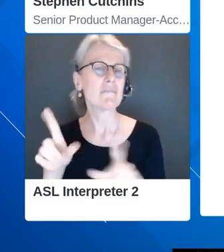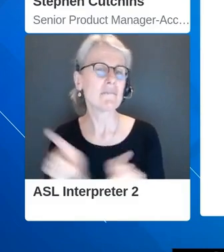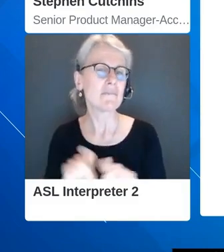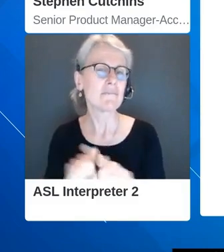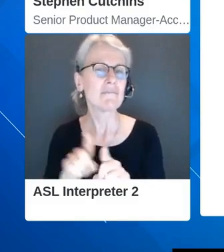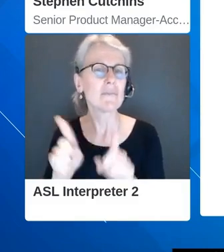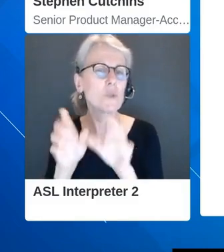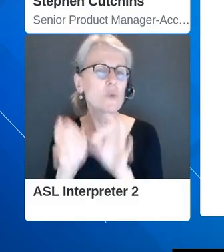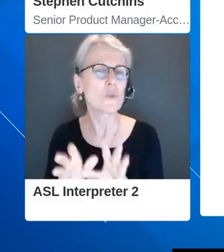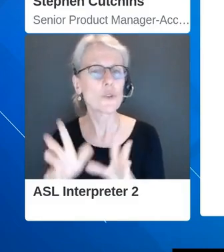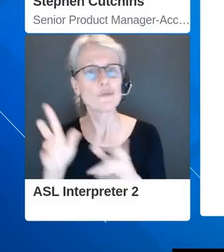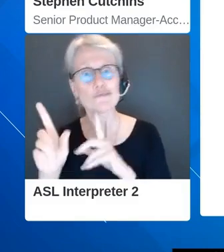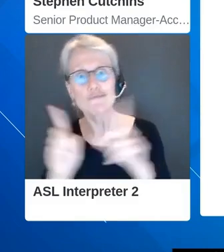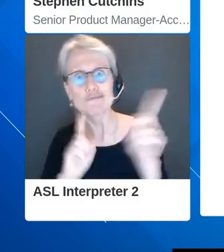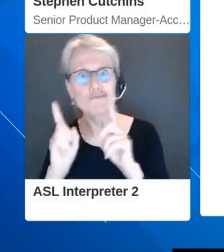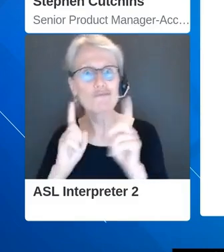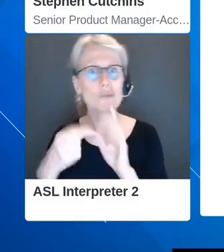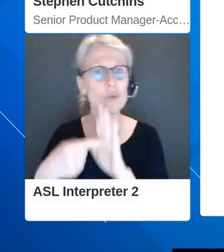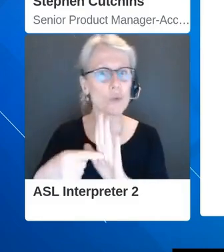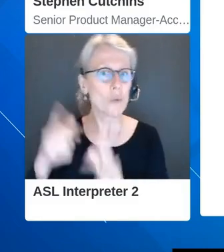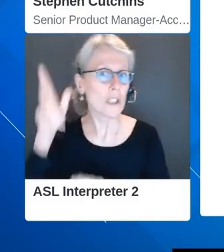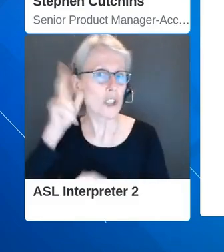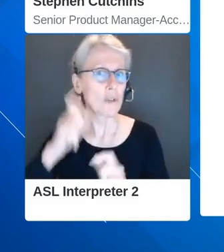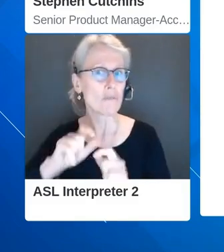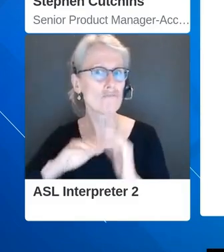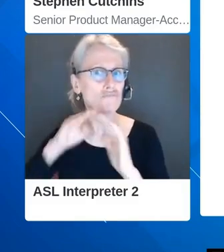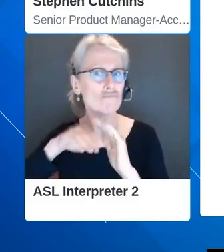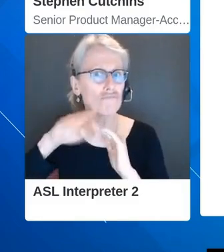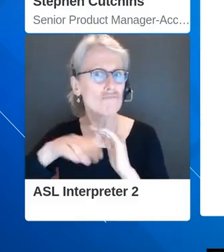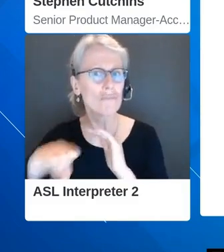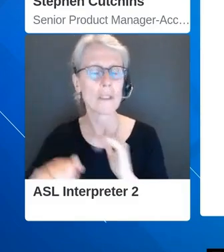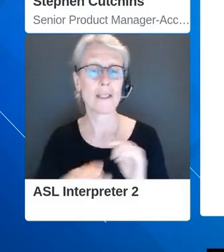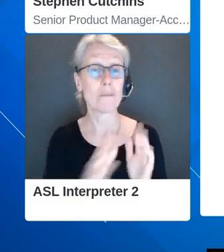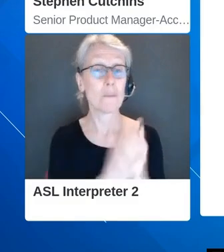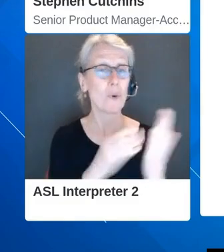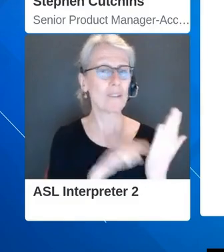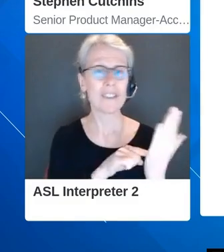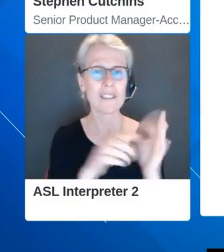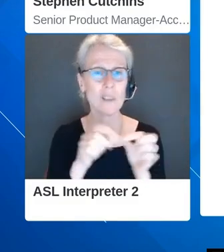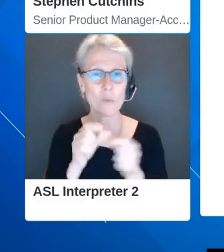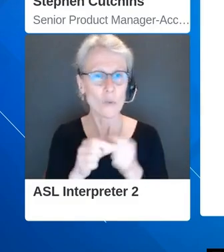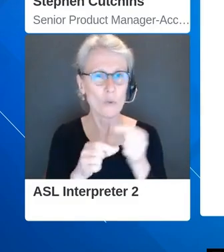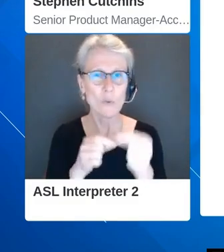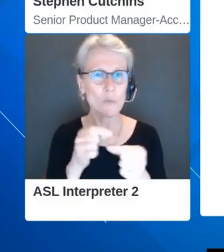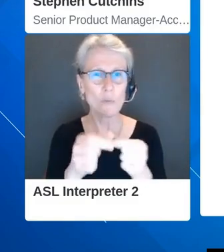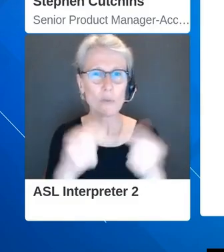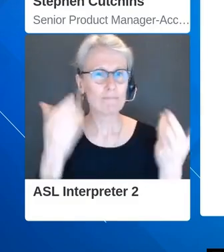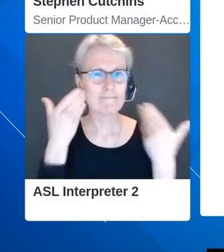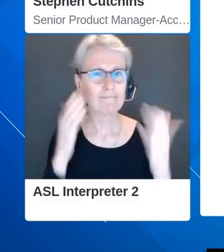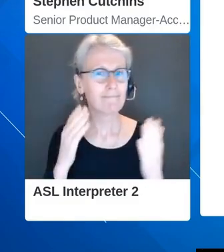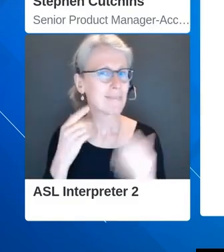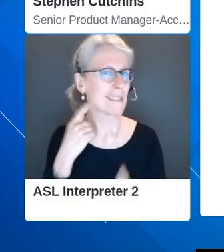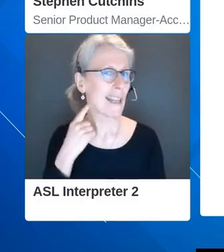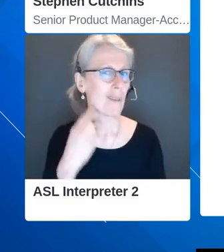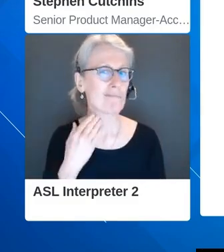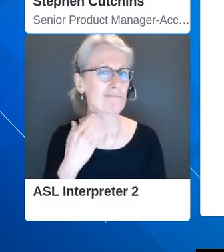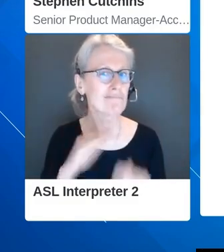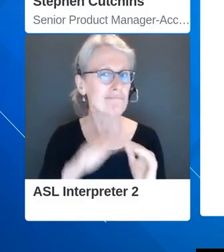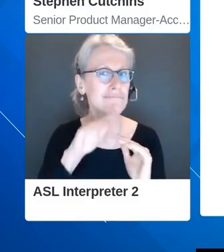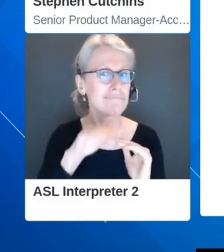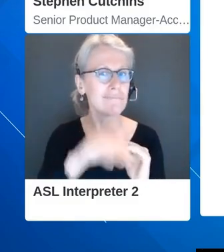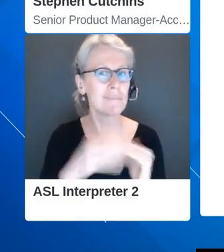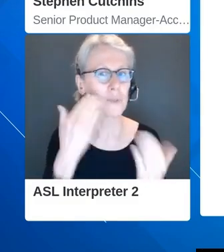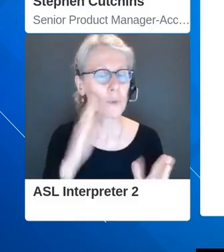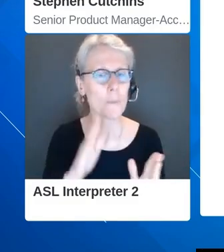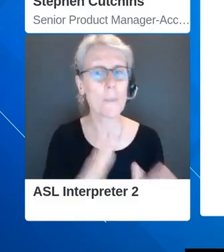get from a book from live captions. For your in-person events, remember that the people who need a